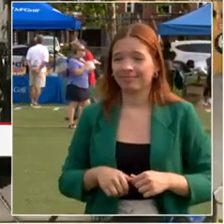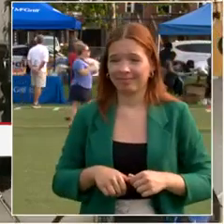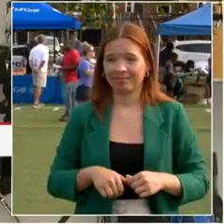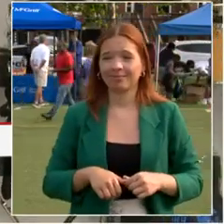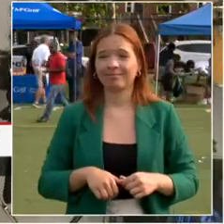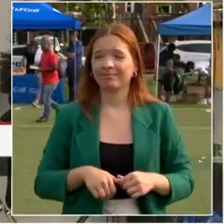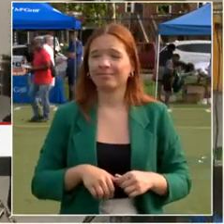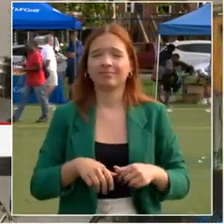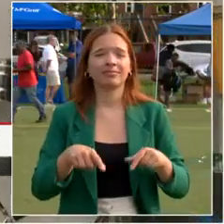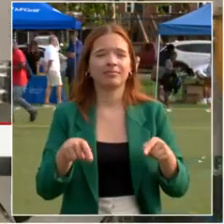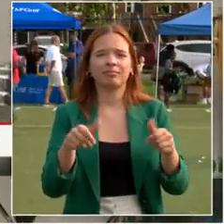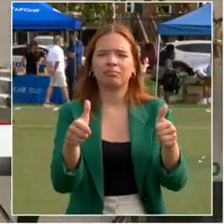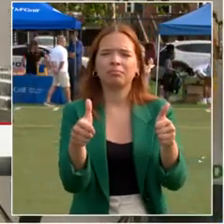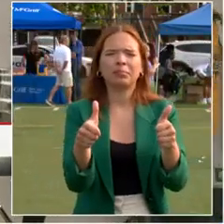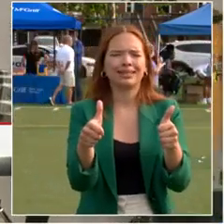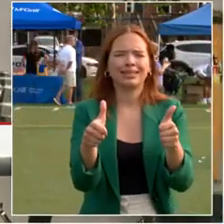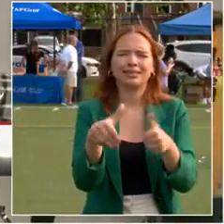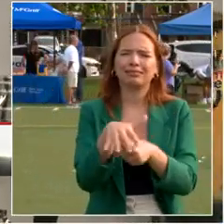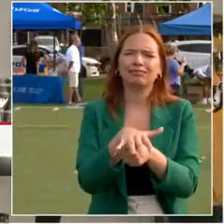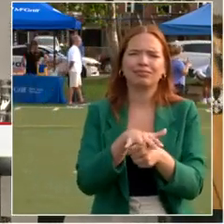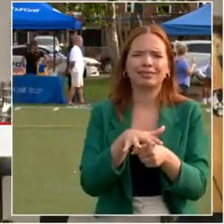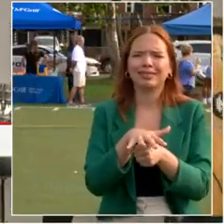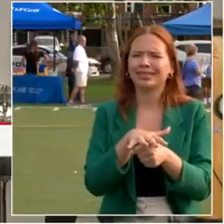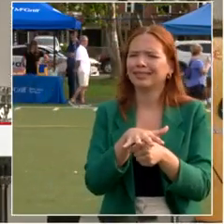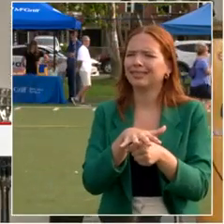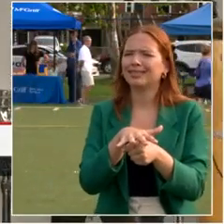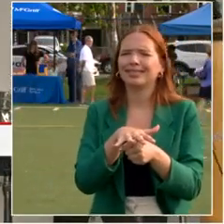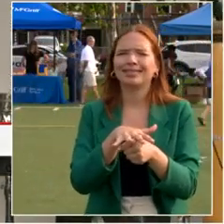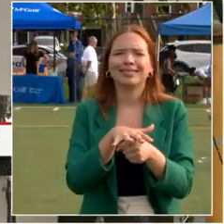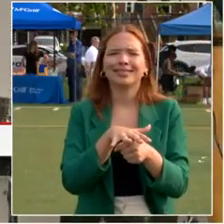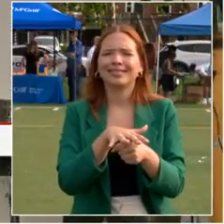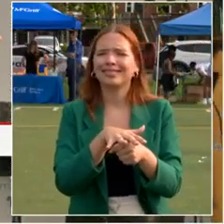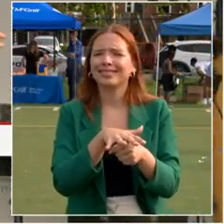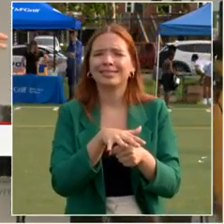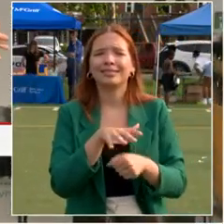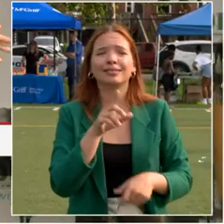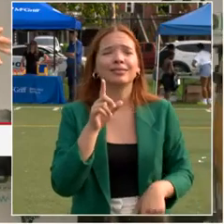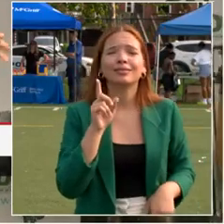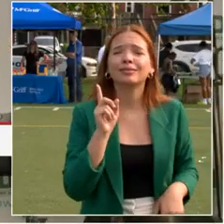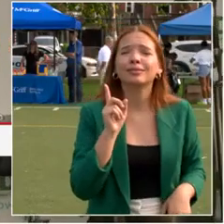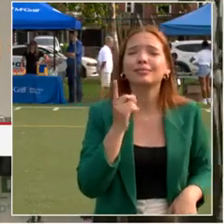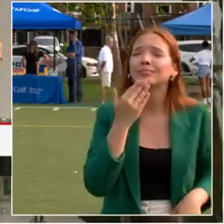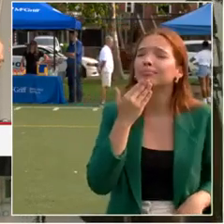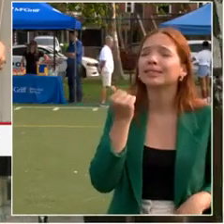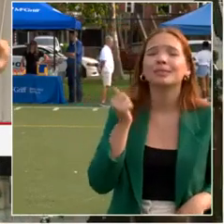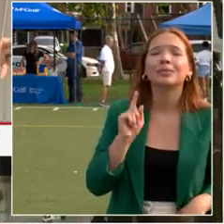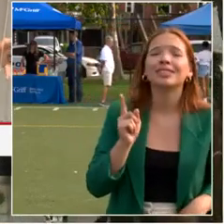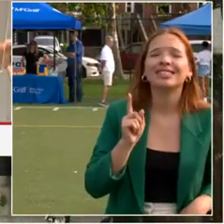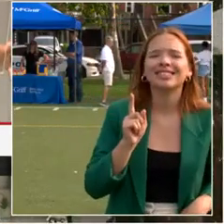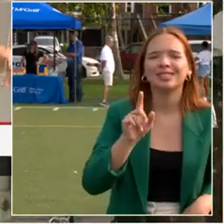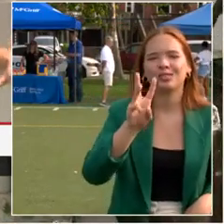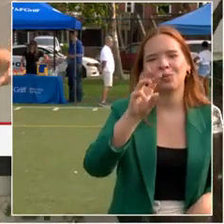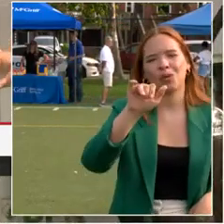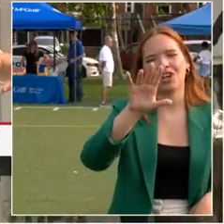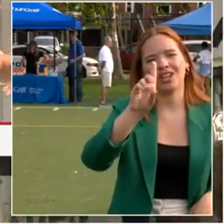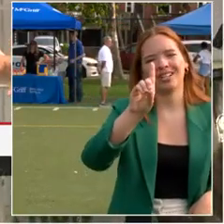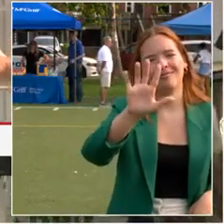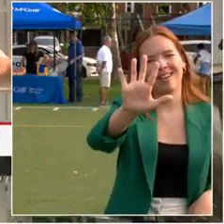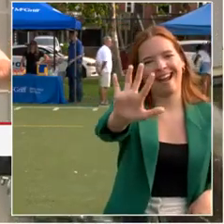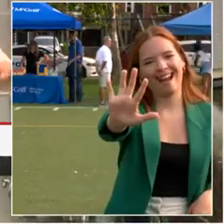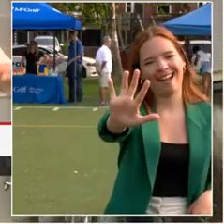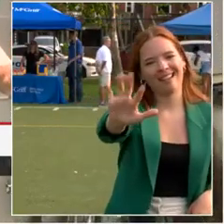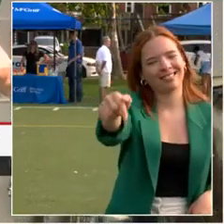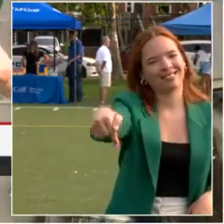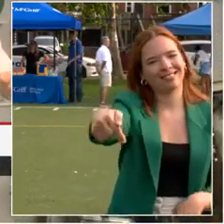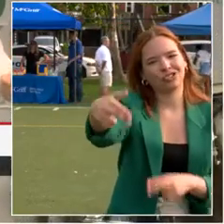Department. It's part of the best department in the world, the 5th District. Thank you so much for coming out tonight to share this moment.